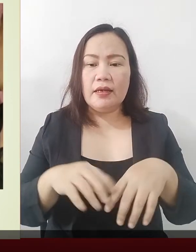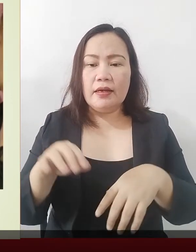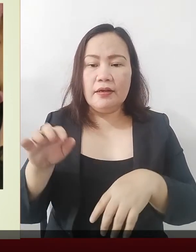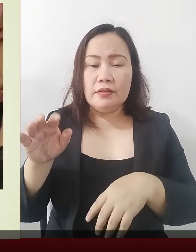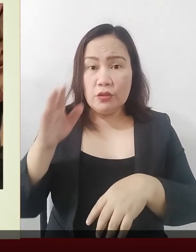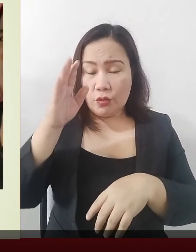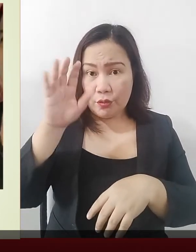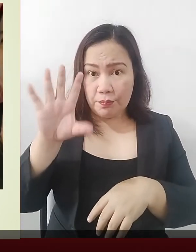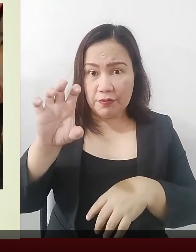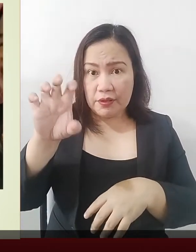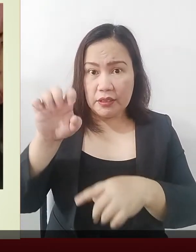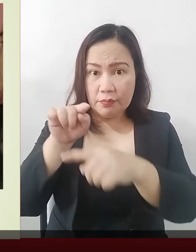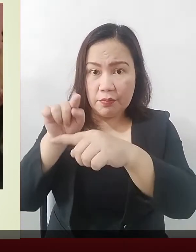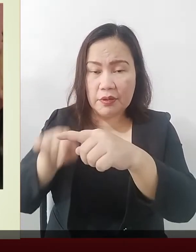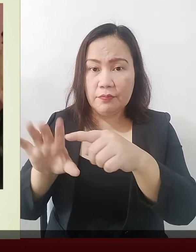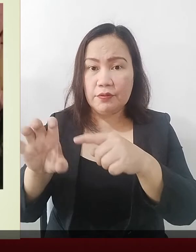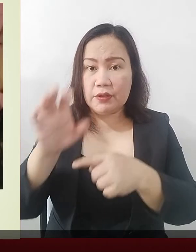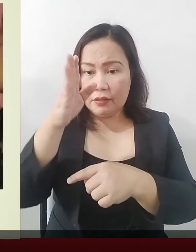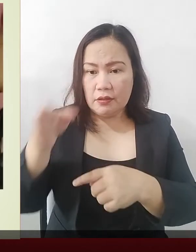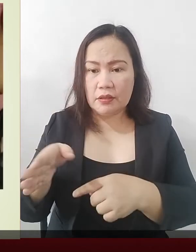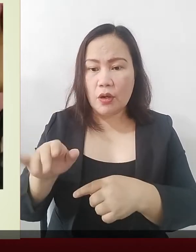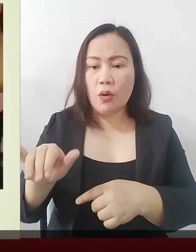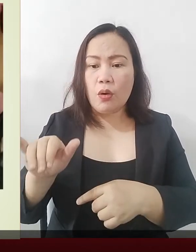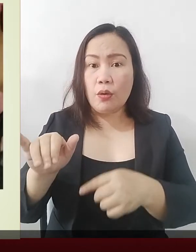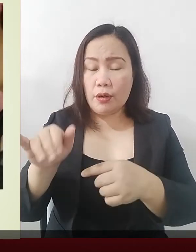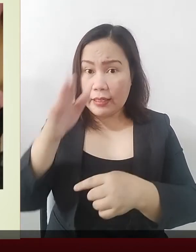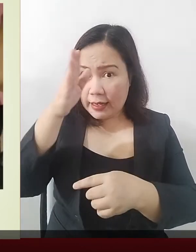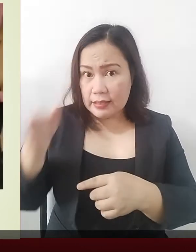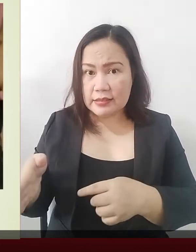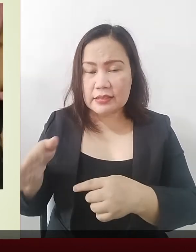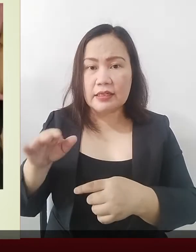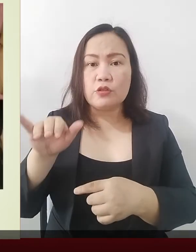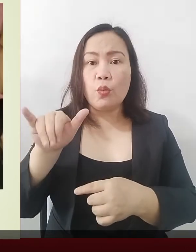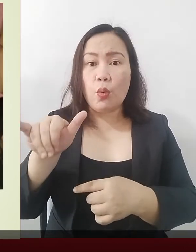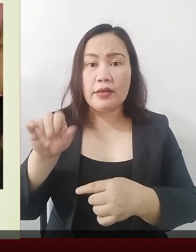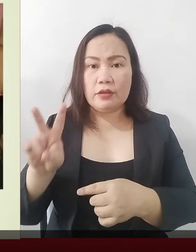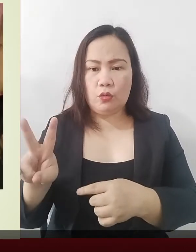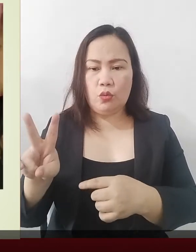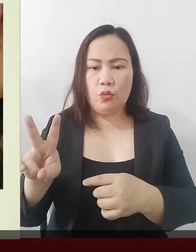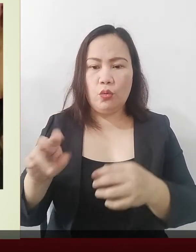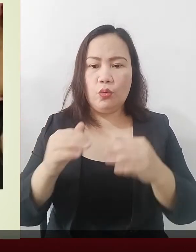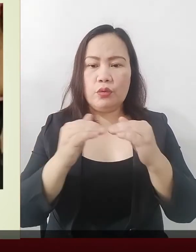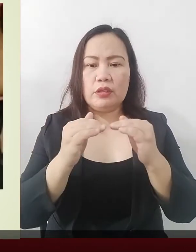So 15 y sub 2 divided by 15 is y sub 2. Then